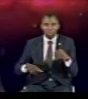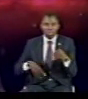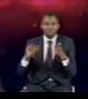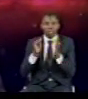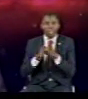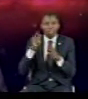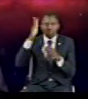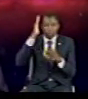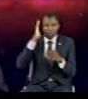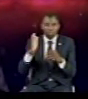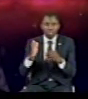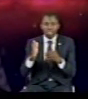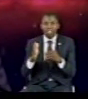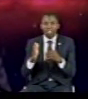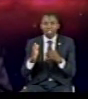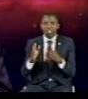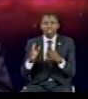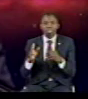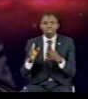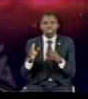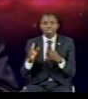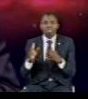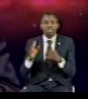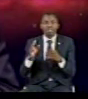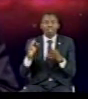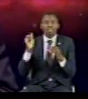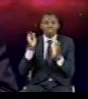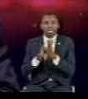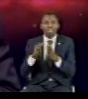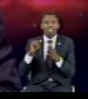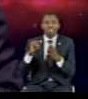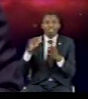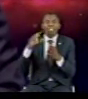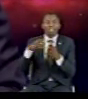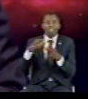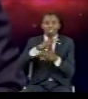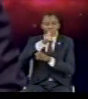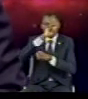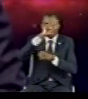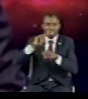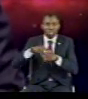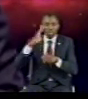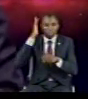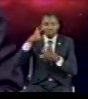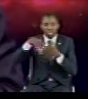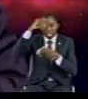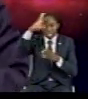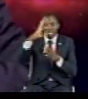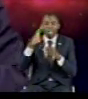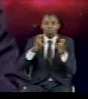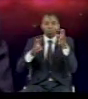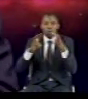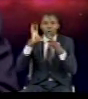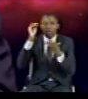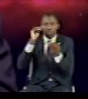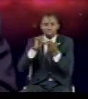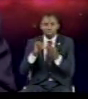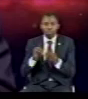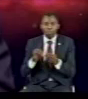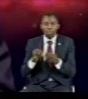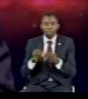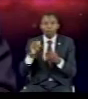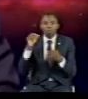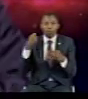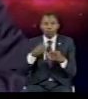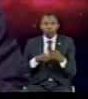Lord, nations will learn war no more. Father, as much as the behavior